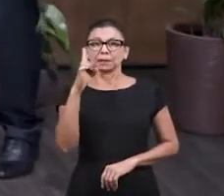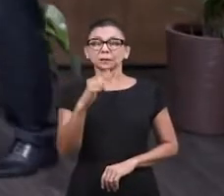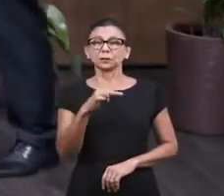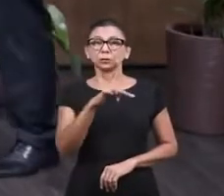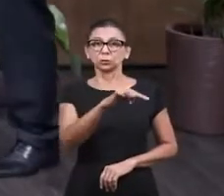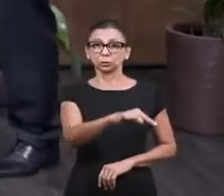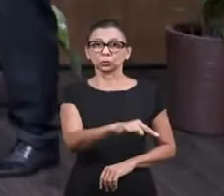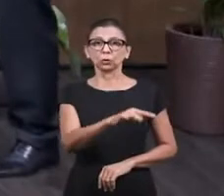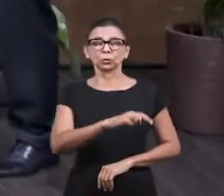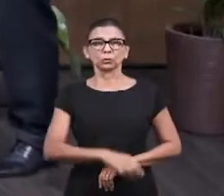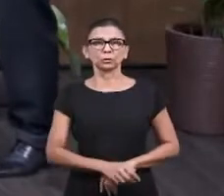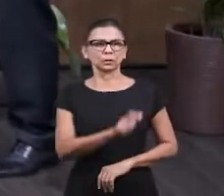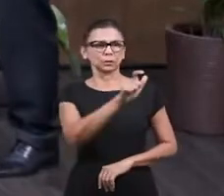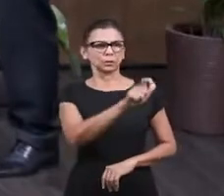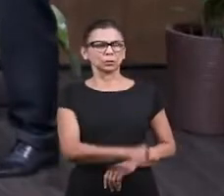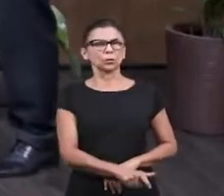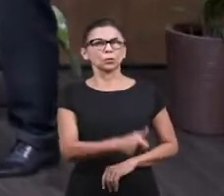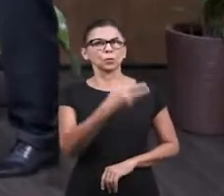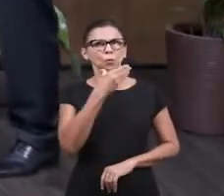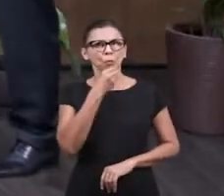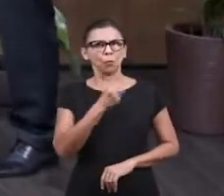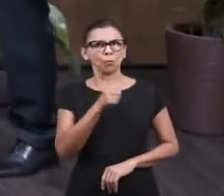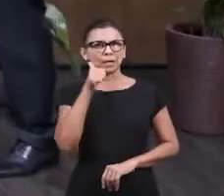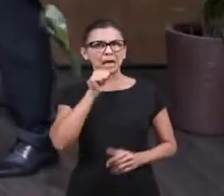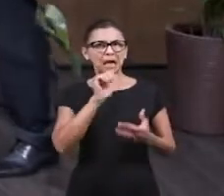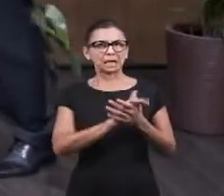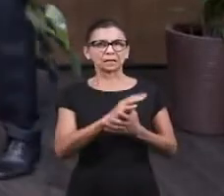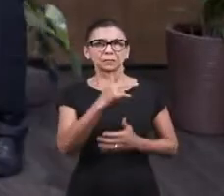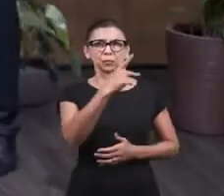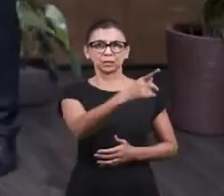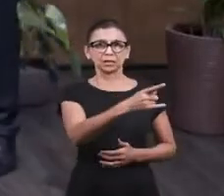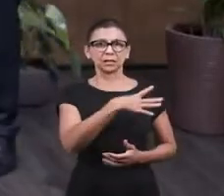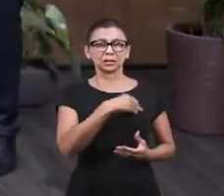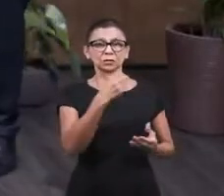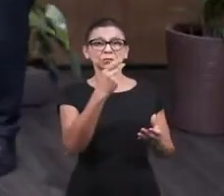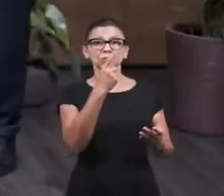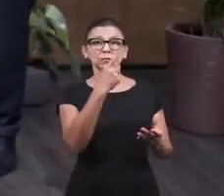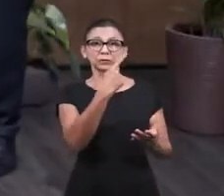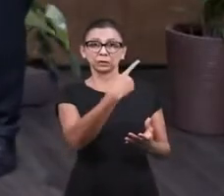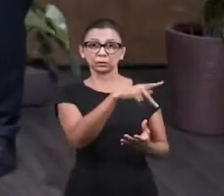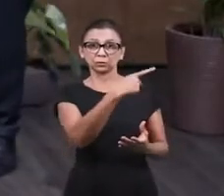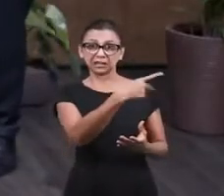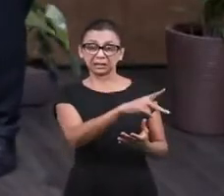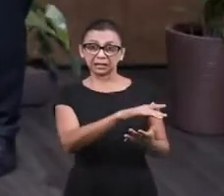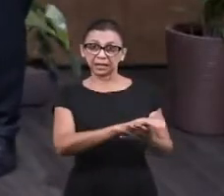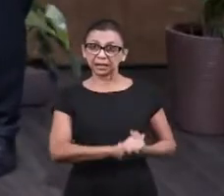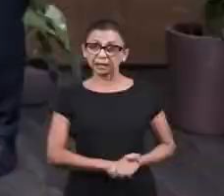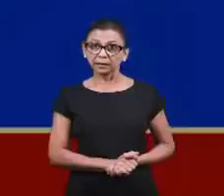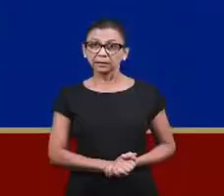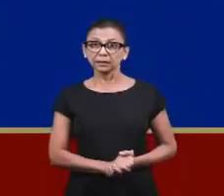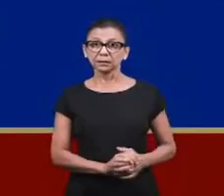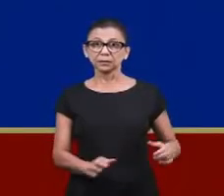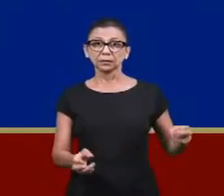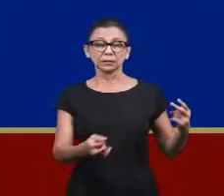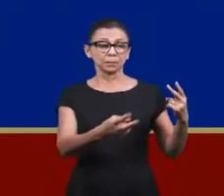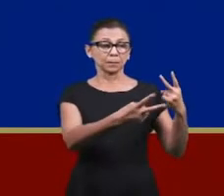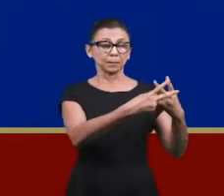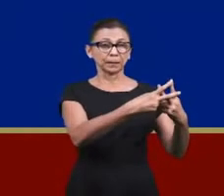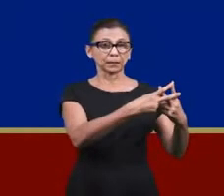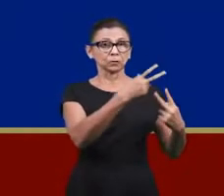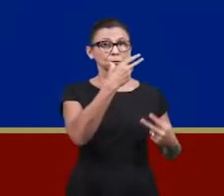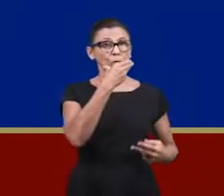commended that the one who owed the amount, the wife and the children, were to be sold for